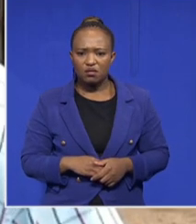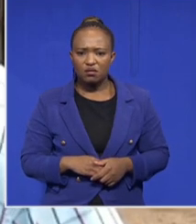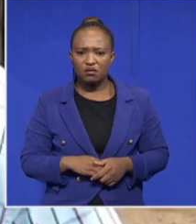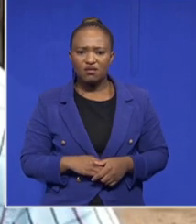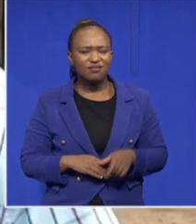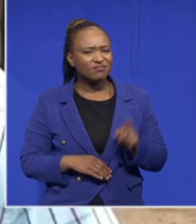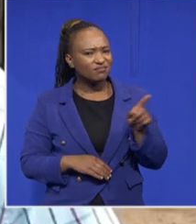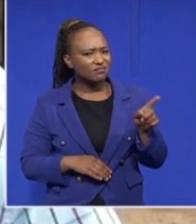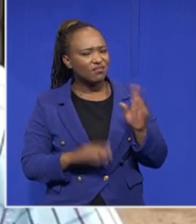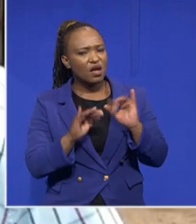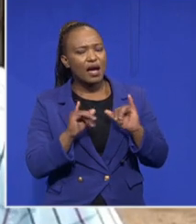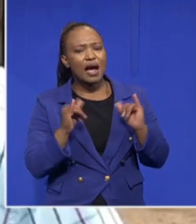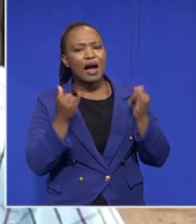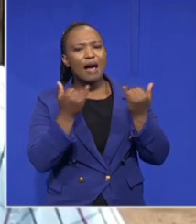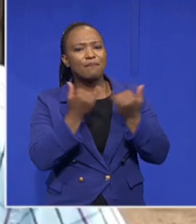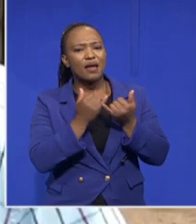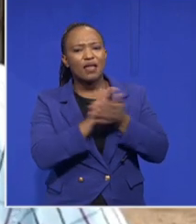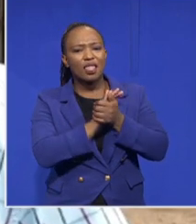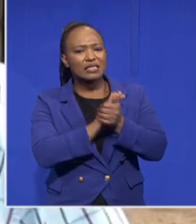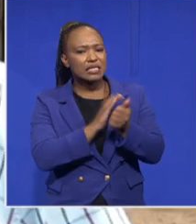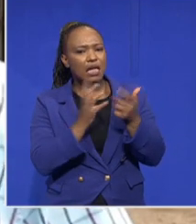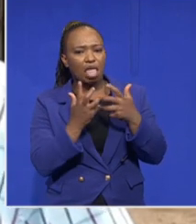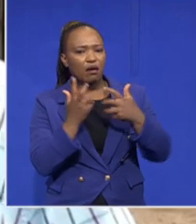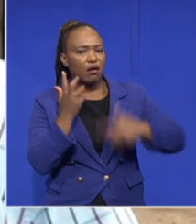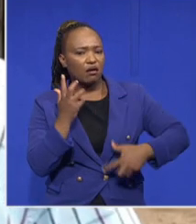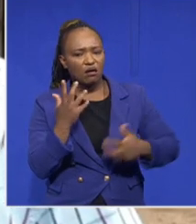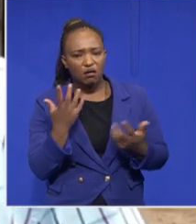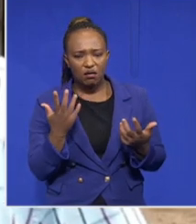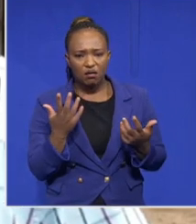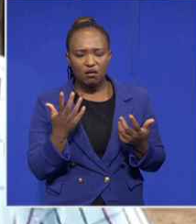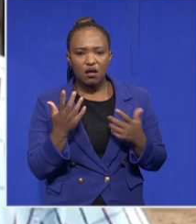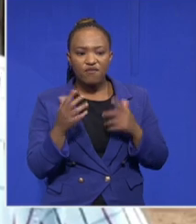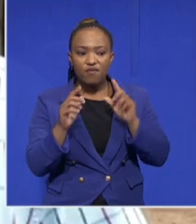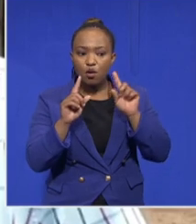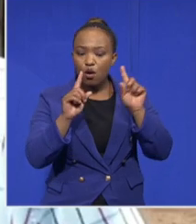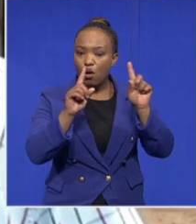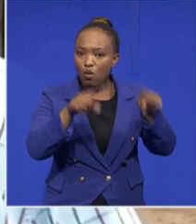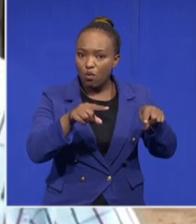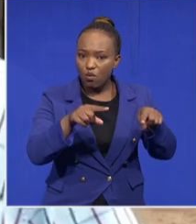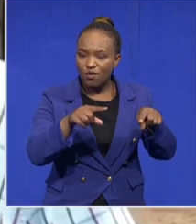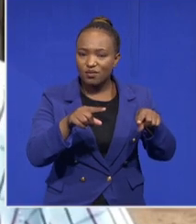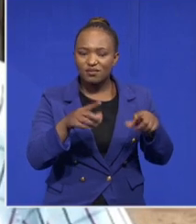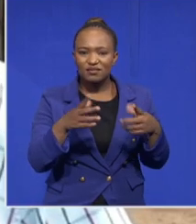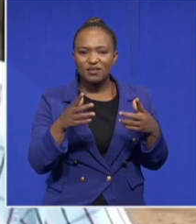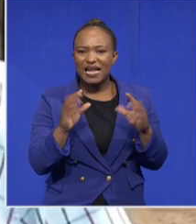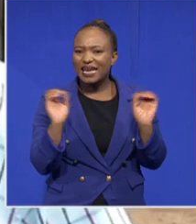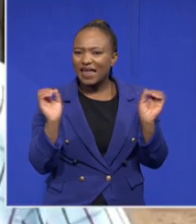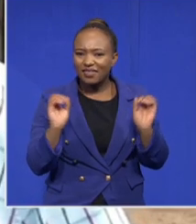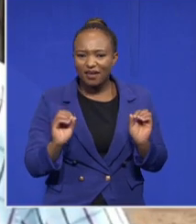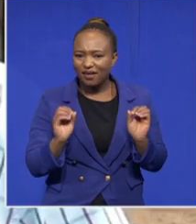the water and the sewage work. If you go and have a look at it, you will see it's a total standstill at the sewage